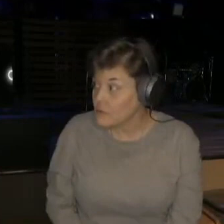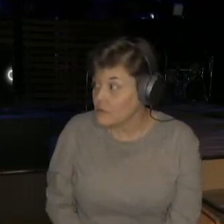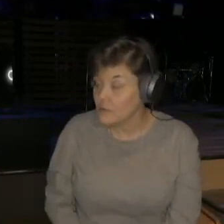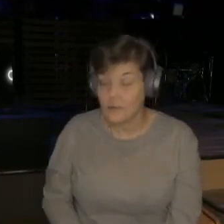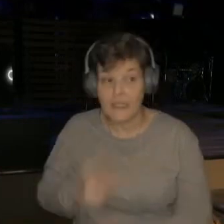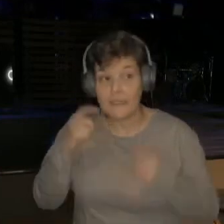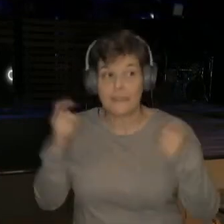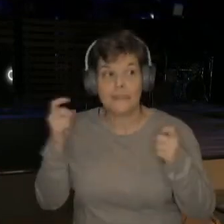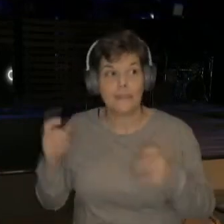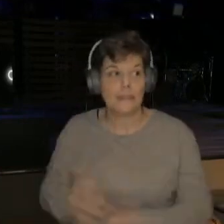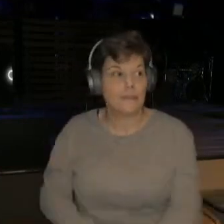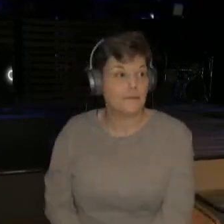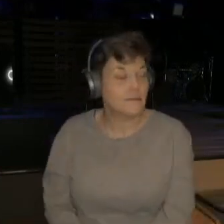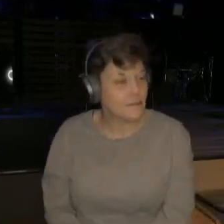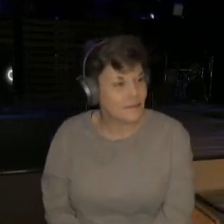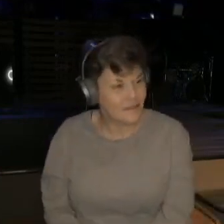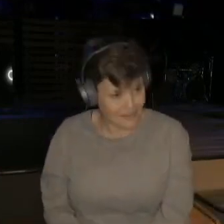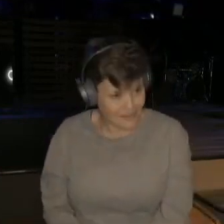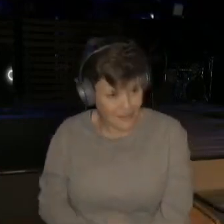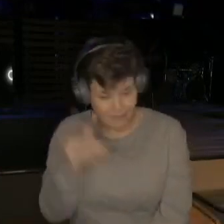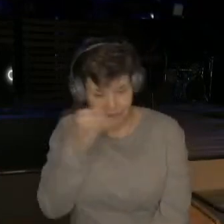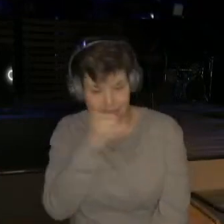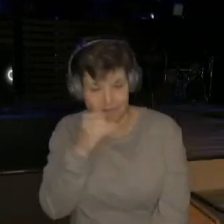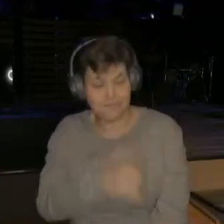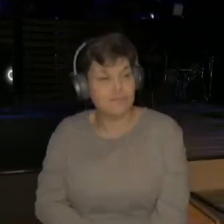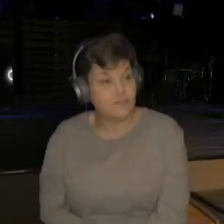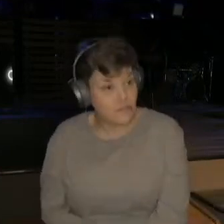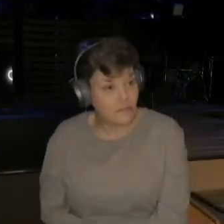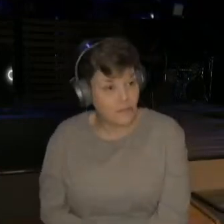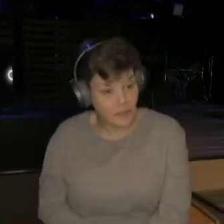great feast to celebrate for him.